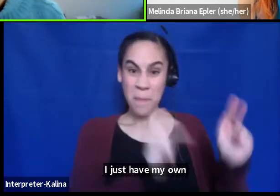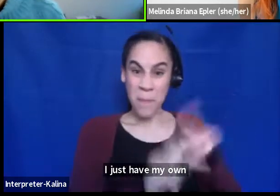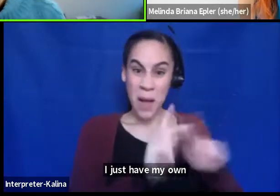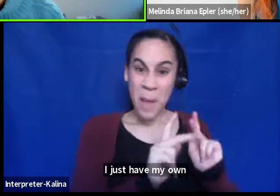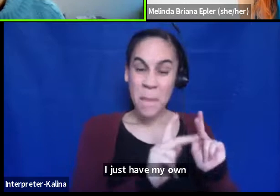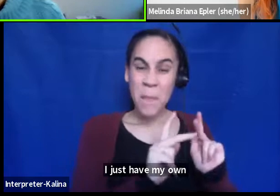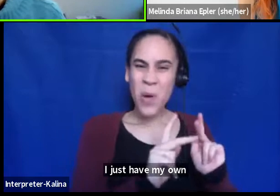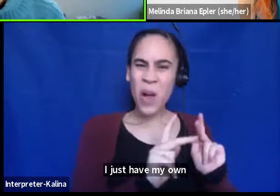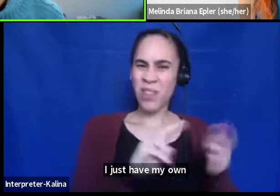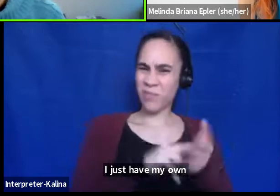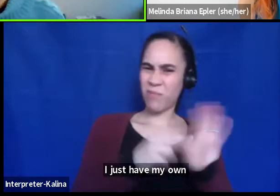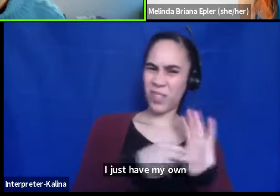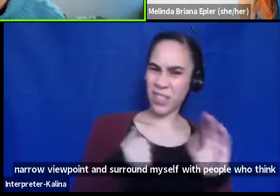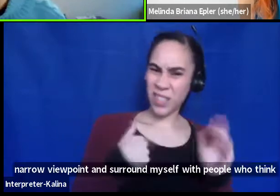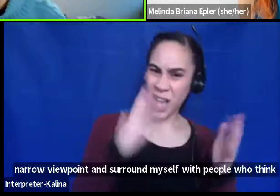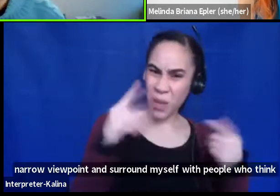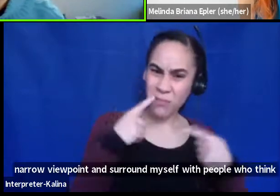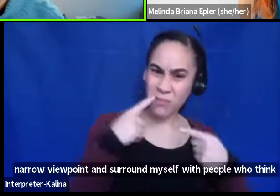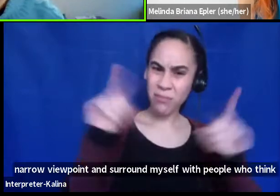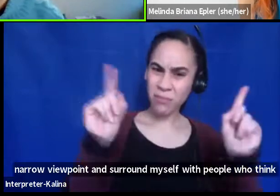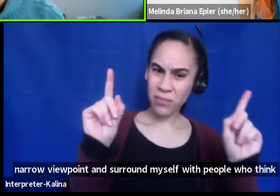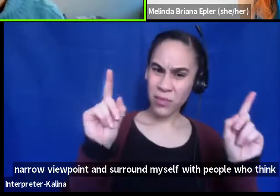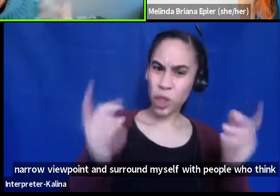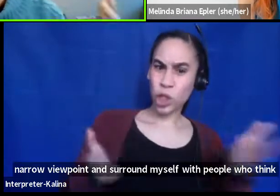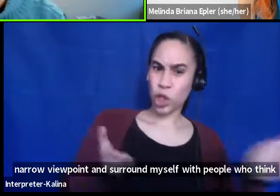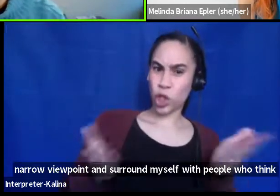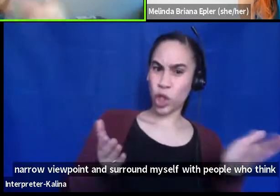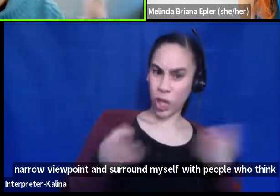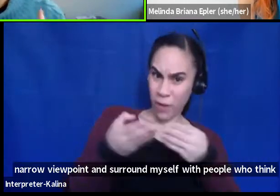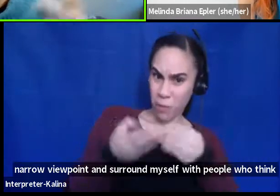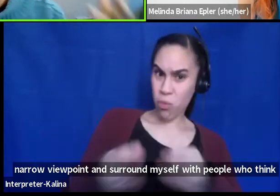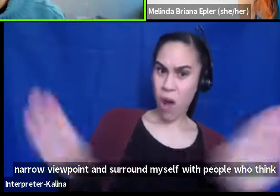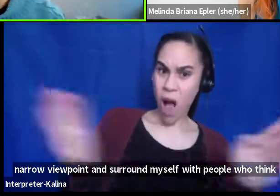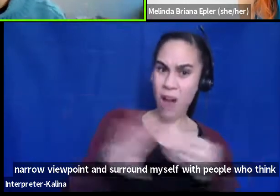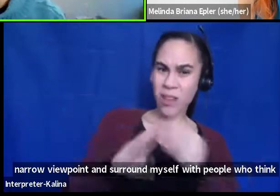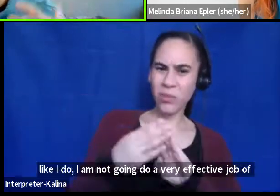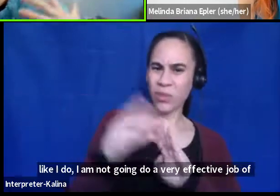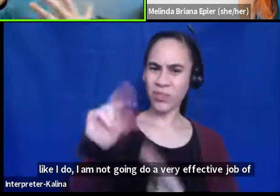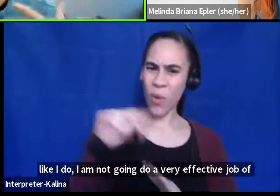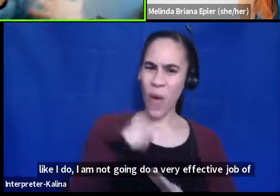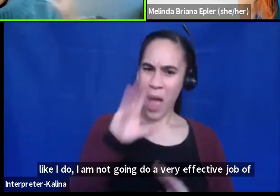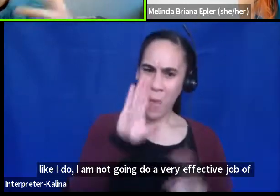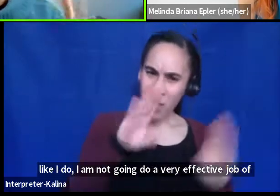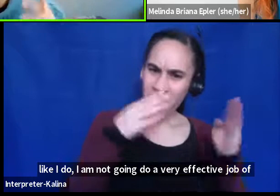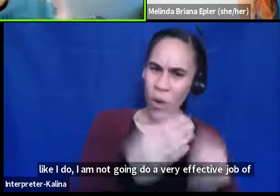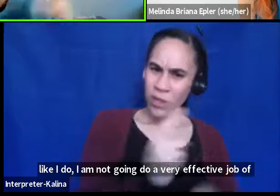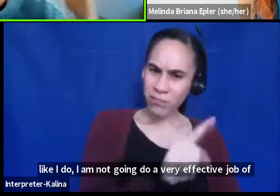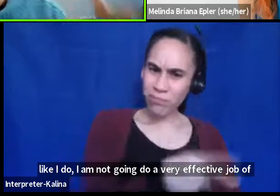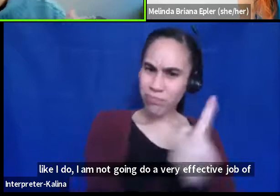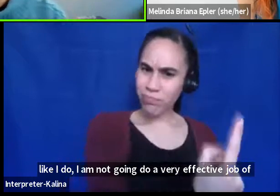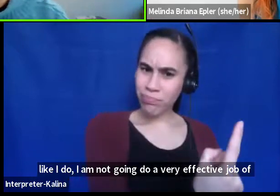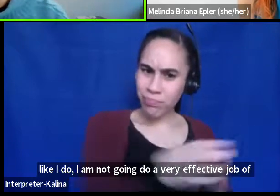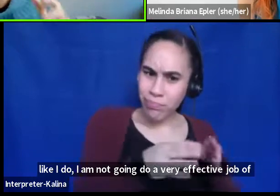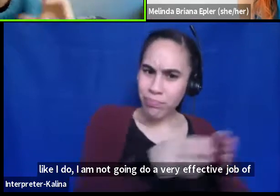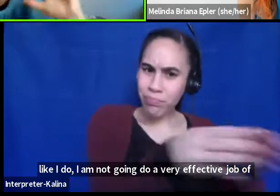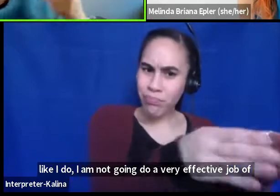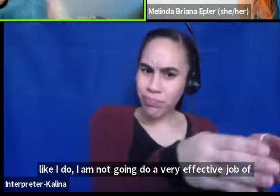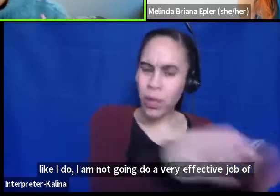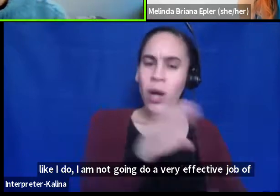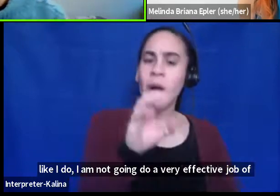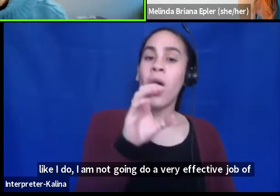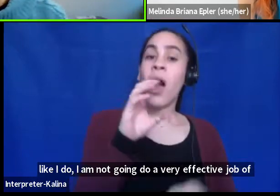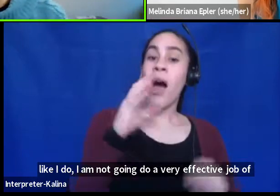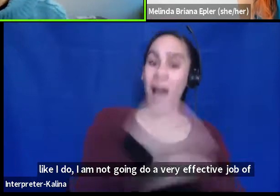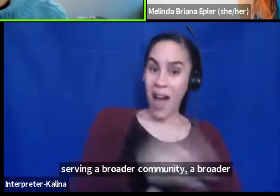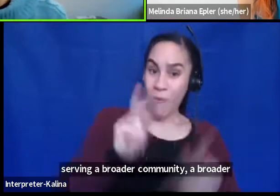going to do a very effective job of serving a broader community, a broader contingent. And so I think once people really start to see that,